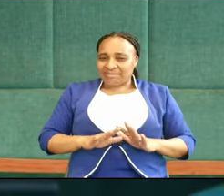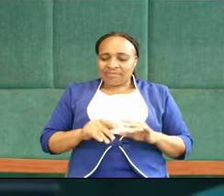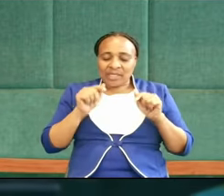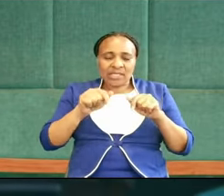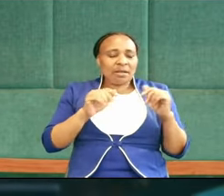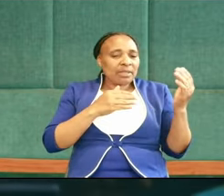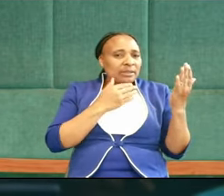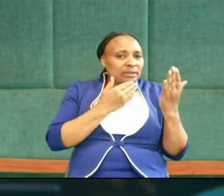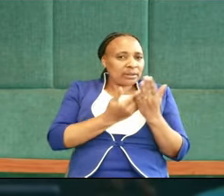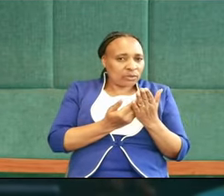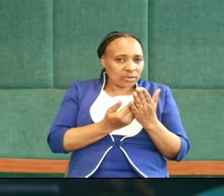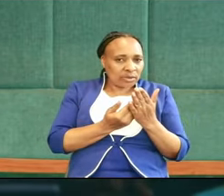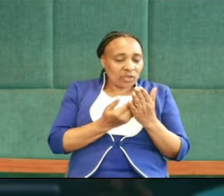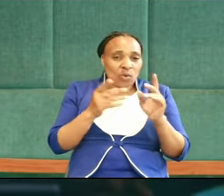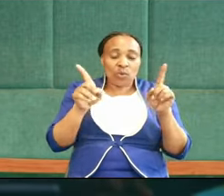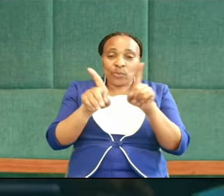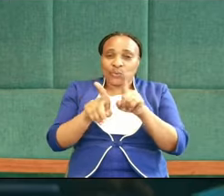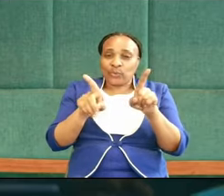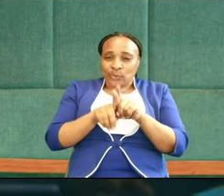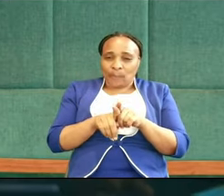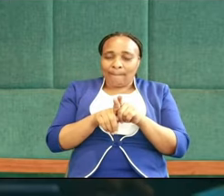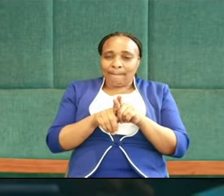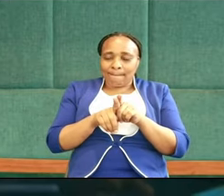presentation also,